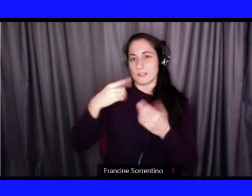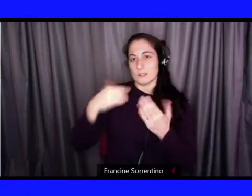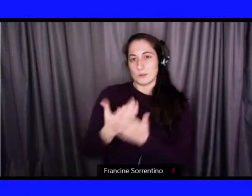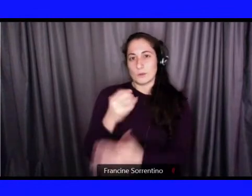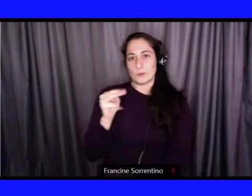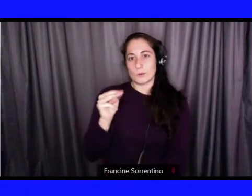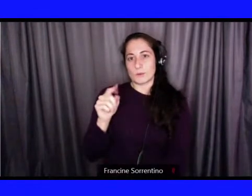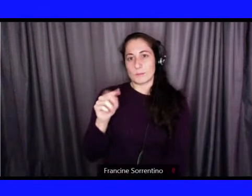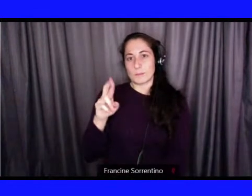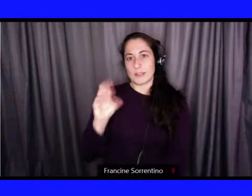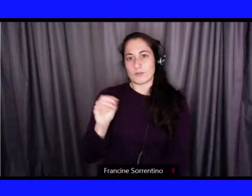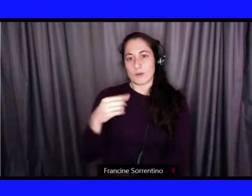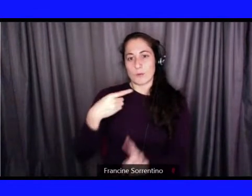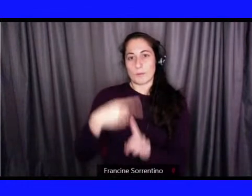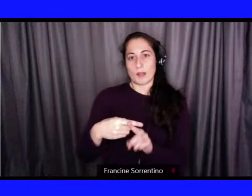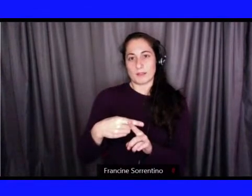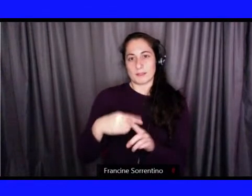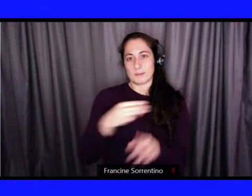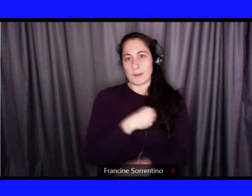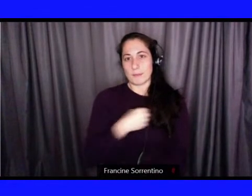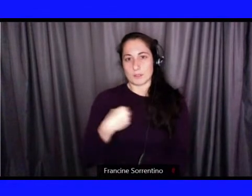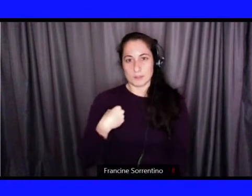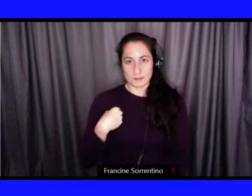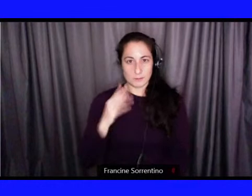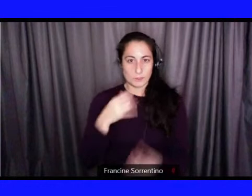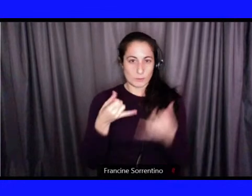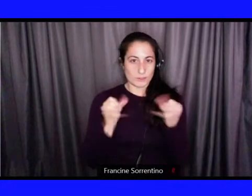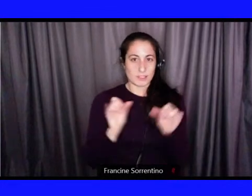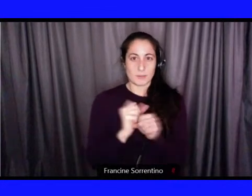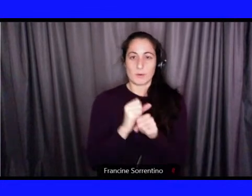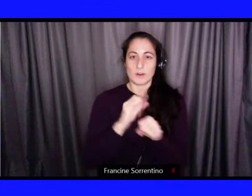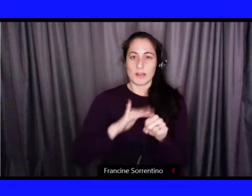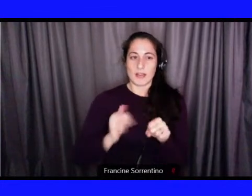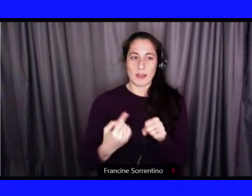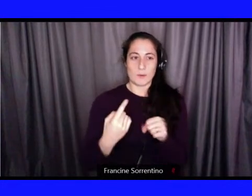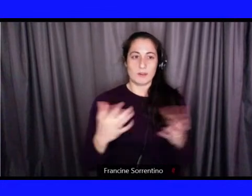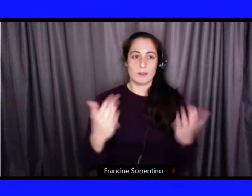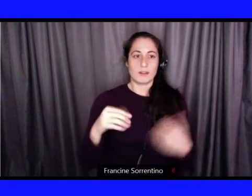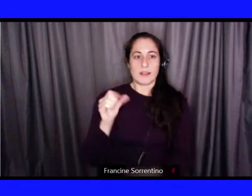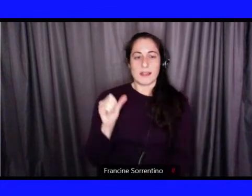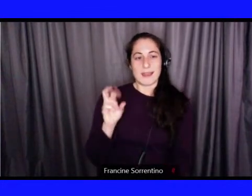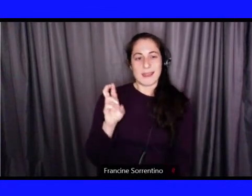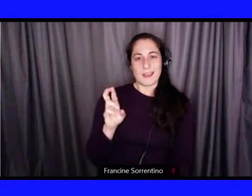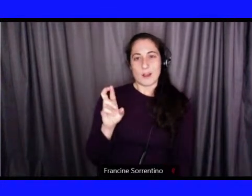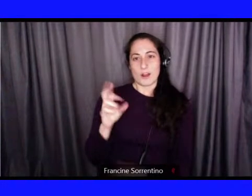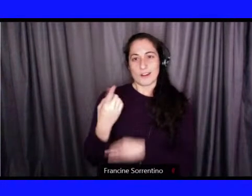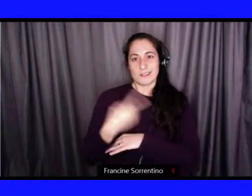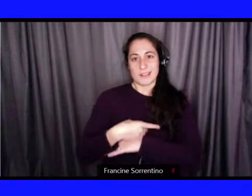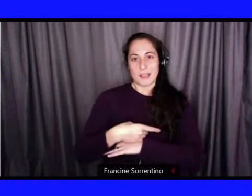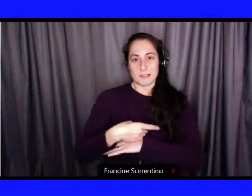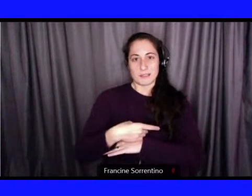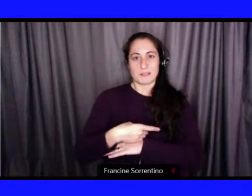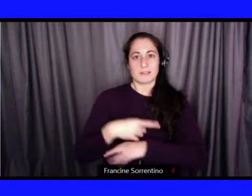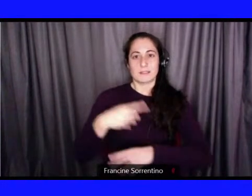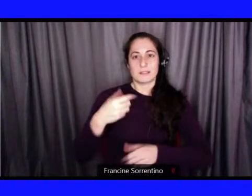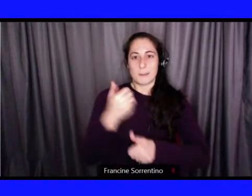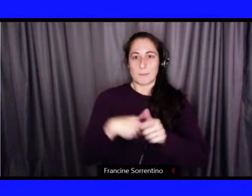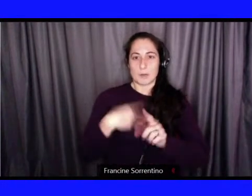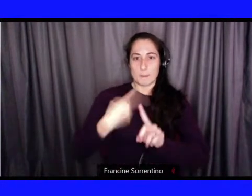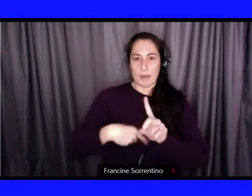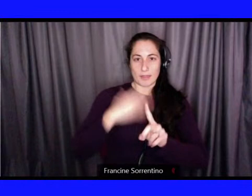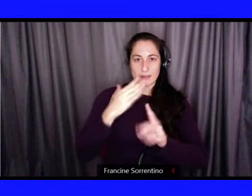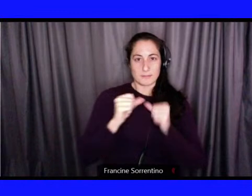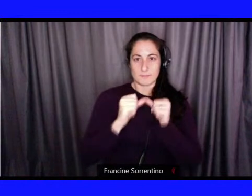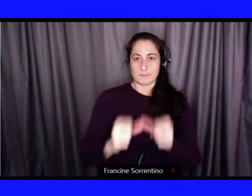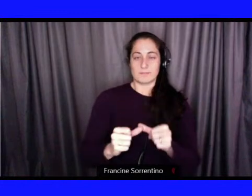So those are our steady trends. We have a few here that are negative trends between the